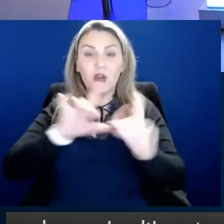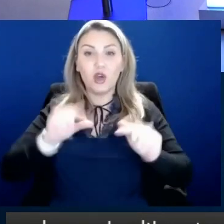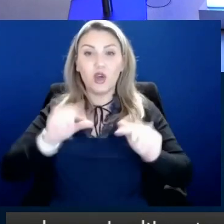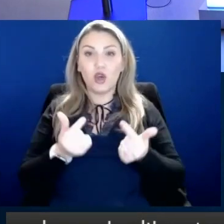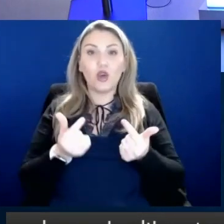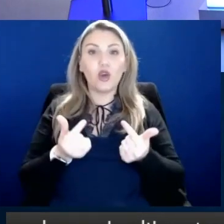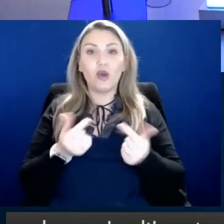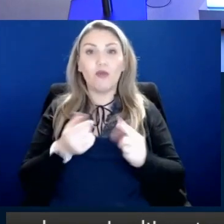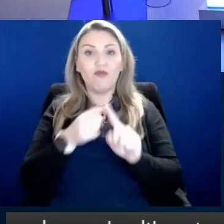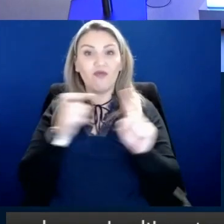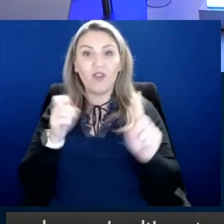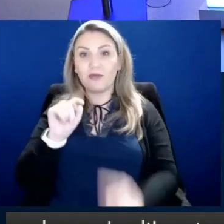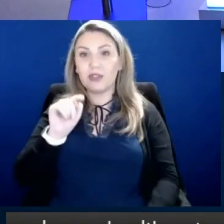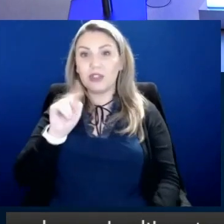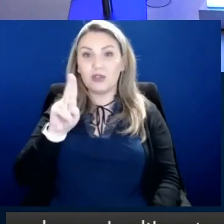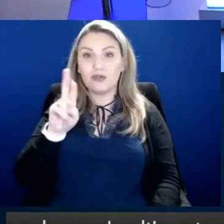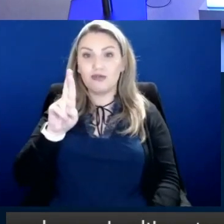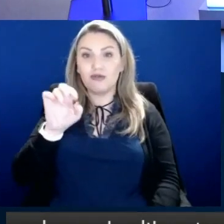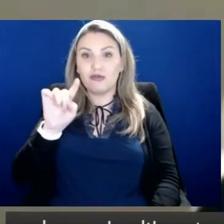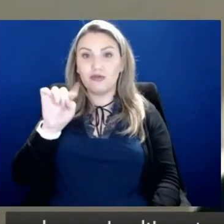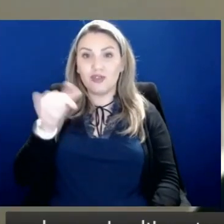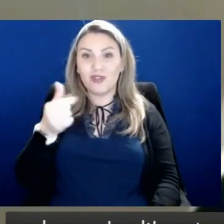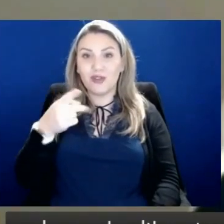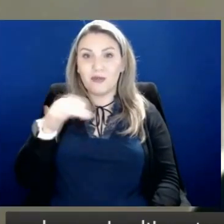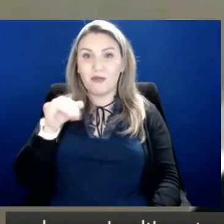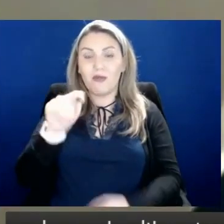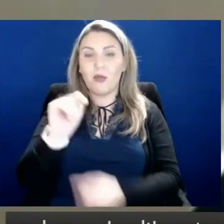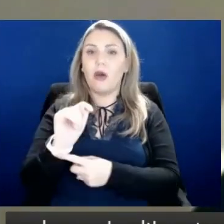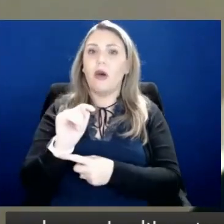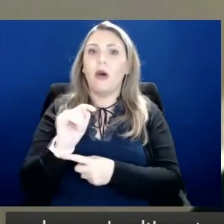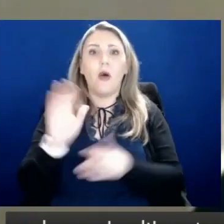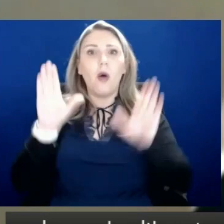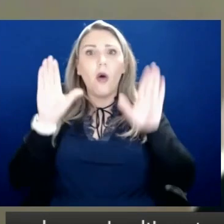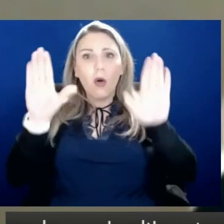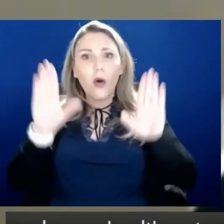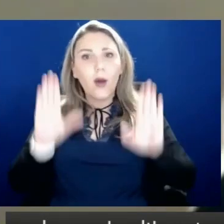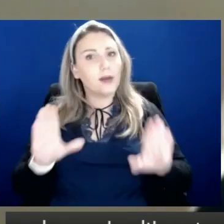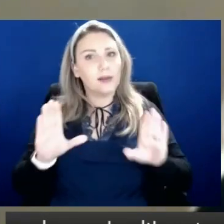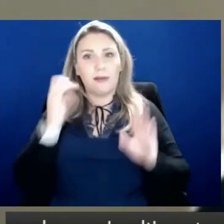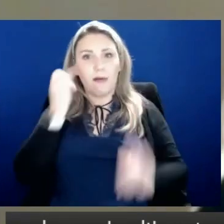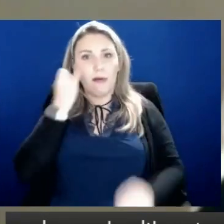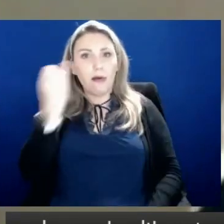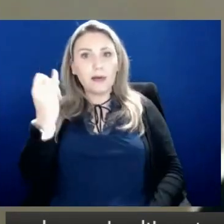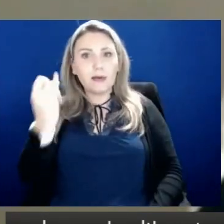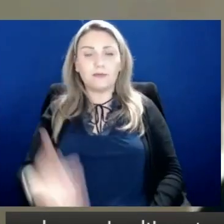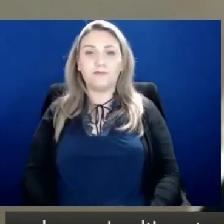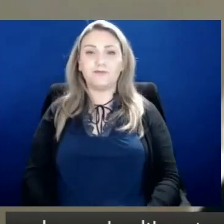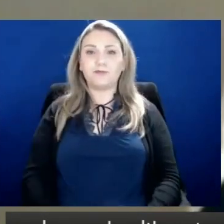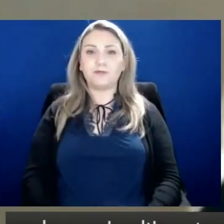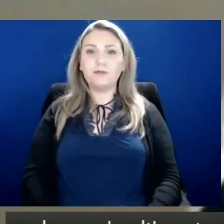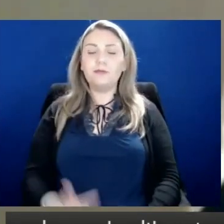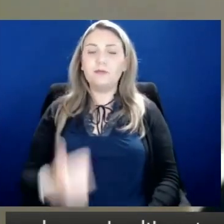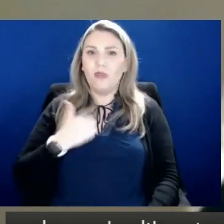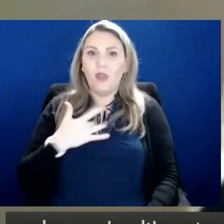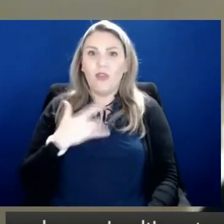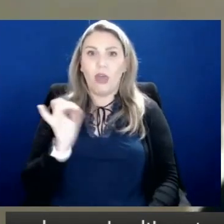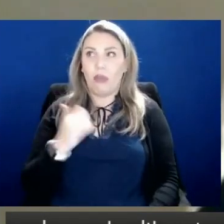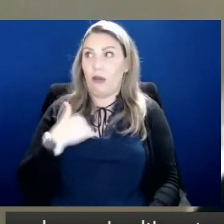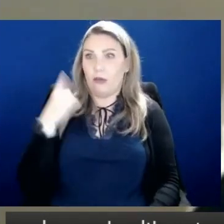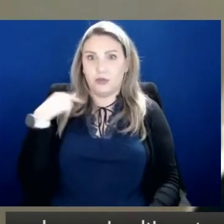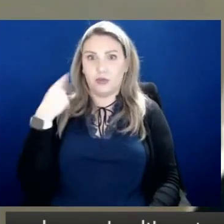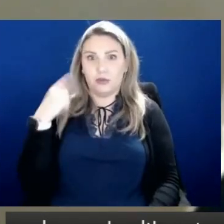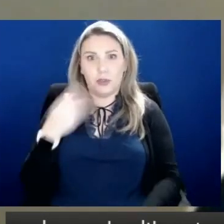Point? It's an excellent idea. I felt like I was going crazy before Turning